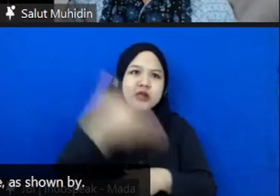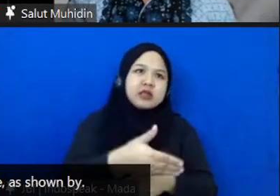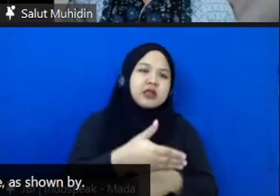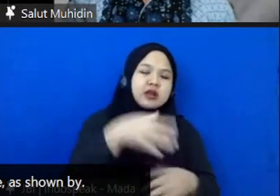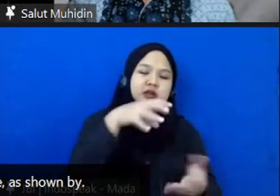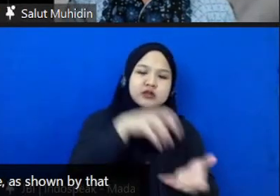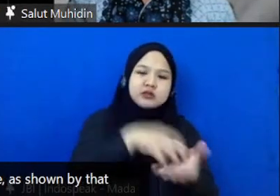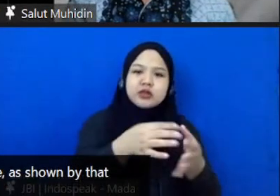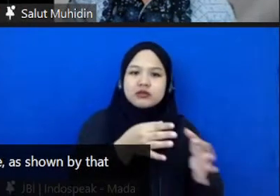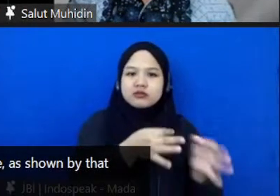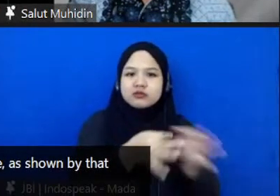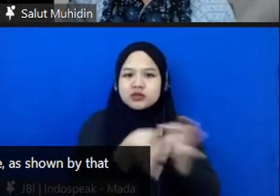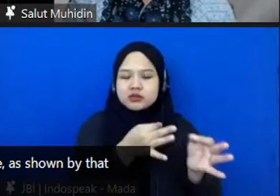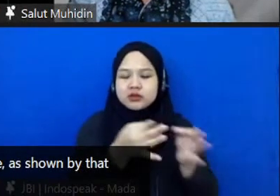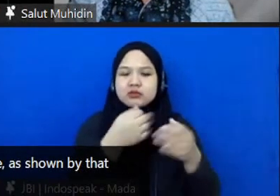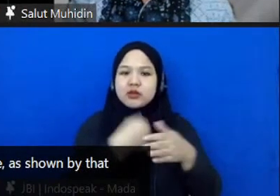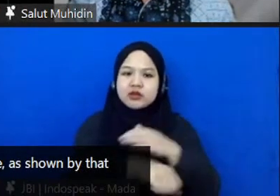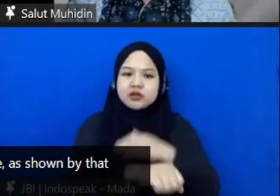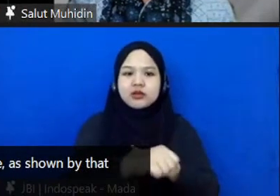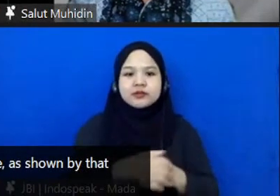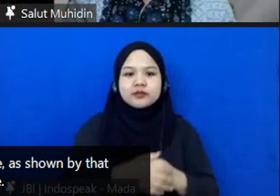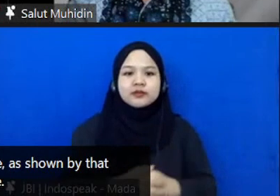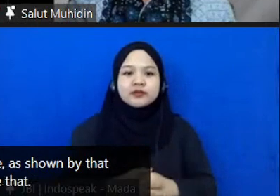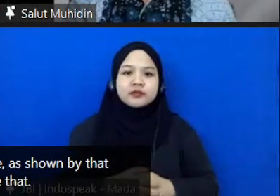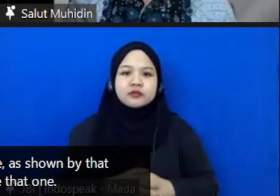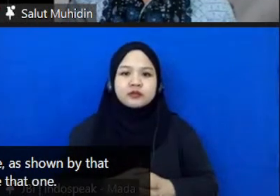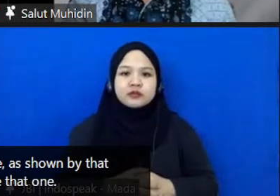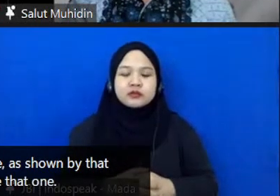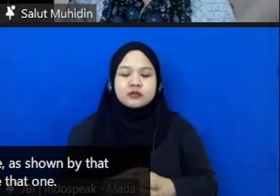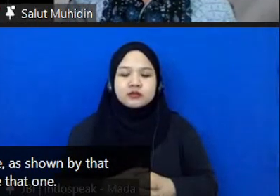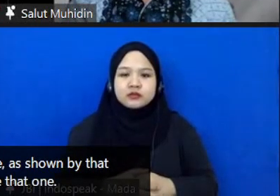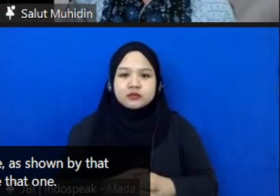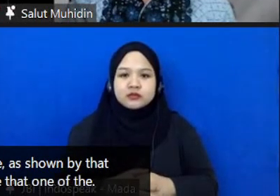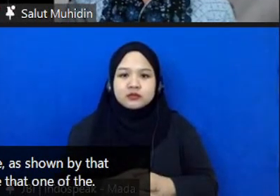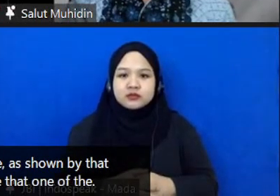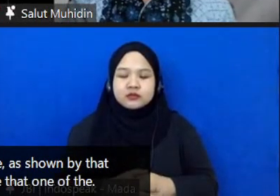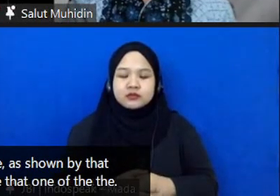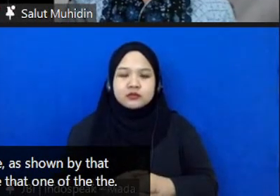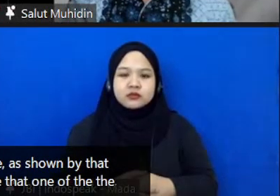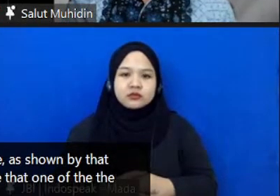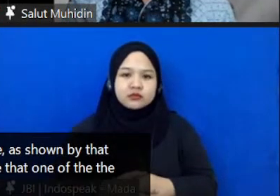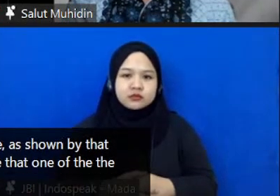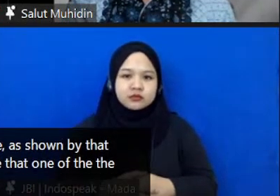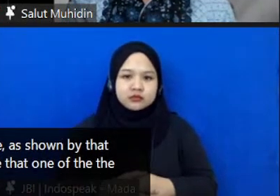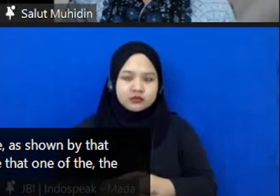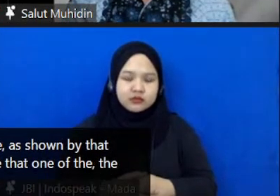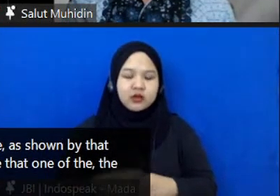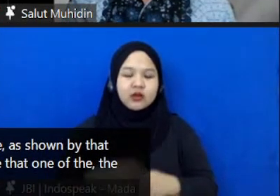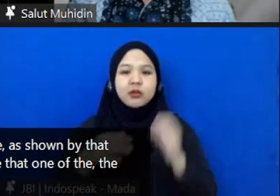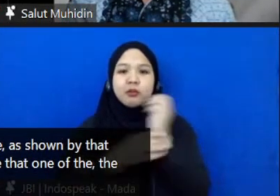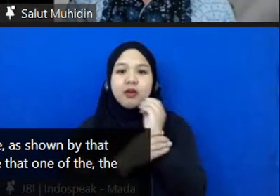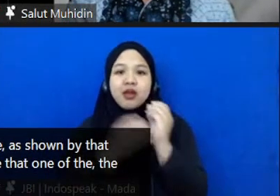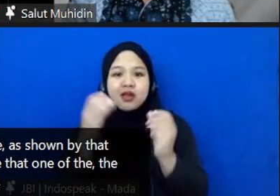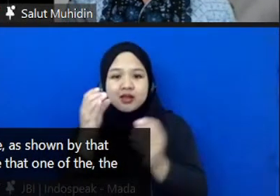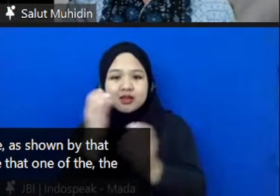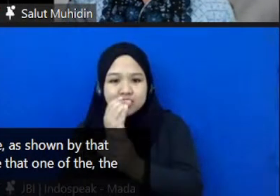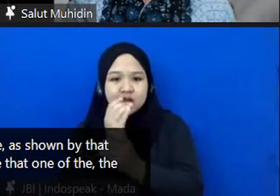that video in a few seconds, you can see that one, the kind of dangers and the kind of